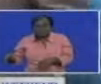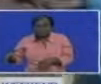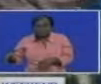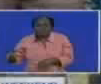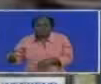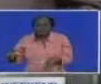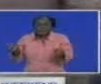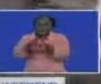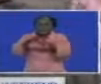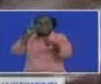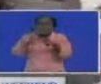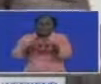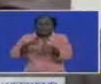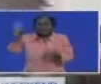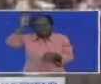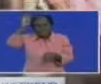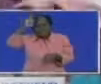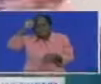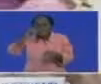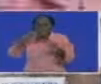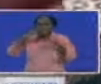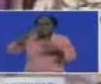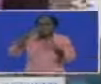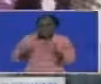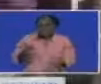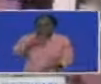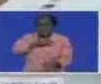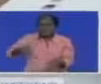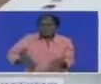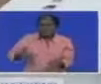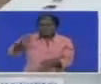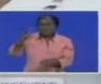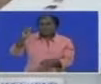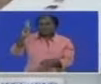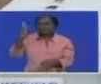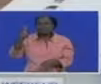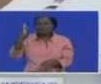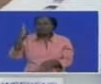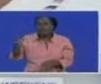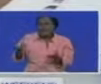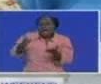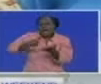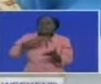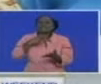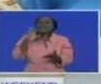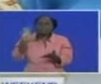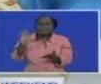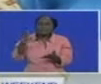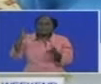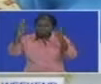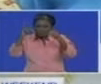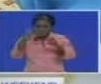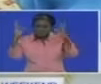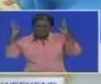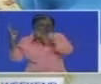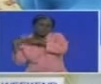At the same time, in Eldoret Town, Speaker of the Senate, Ekwe Eturo, added his voice to the matter, saying that the role of the Senate